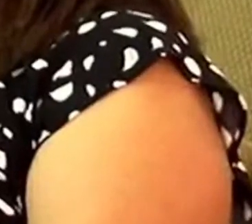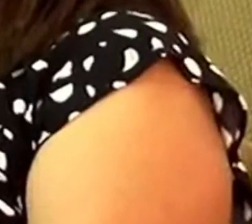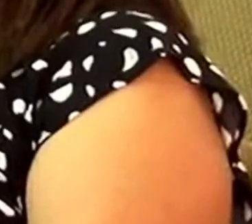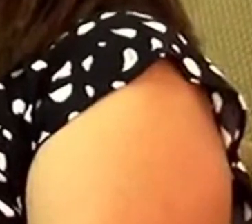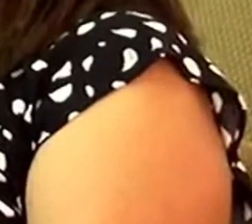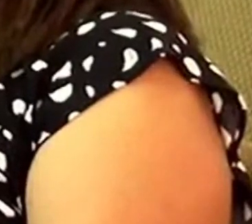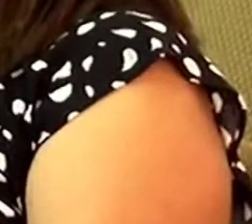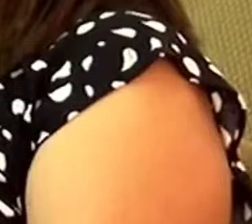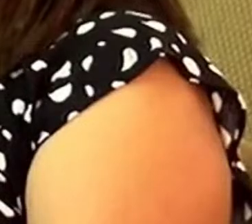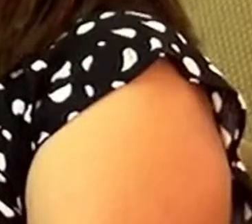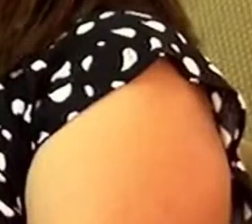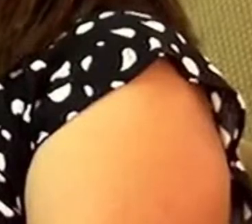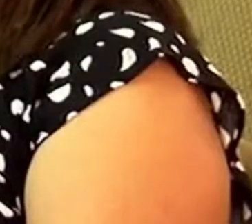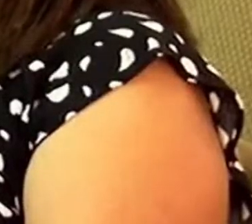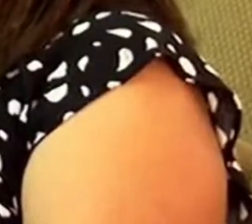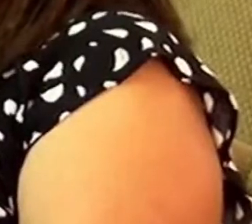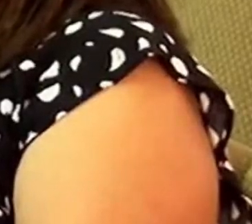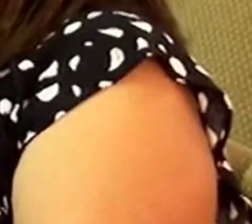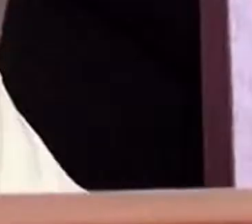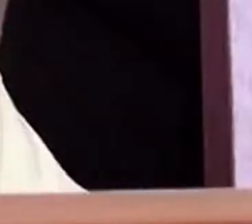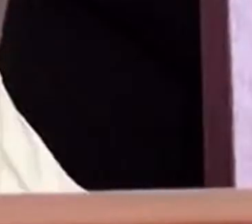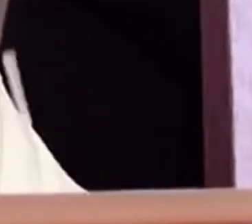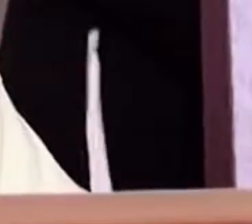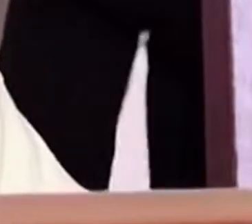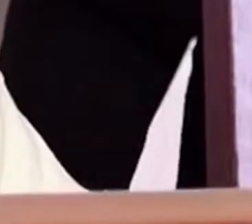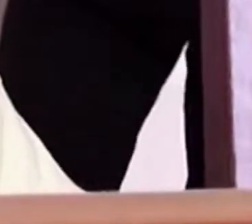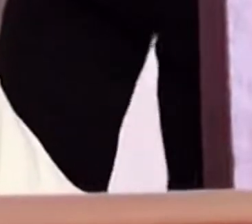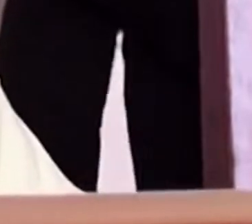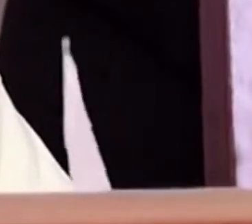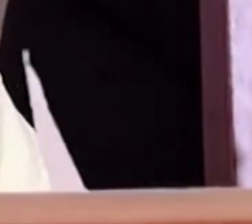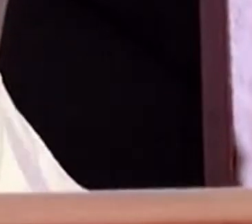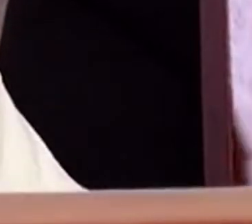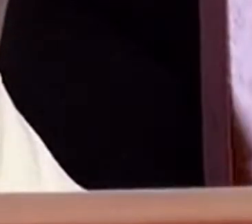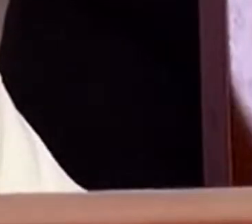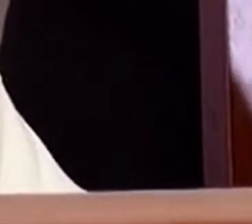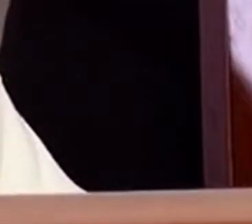Oxfam Southern Africa in Zambia Program Officer Ms. Annie